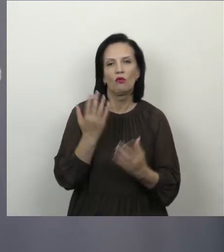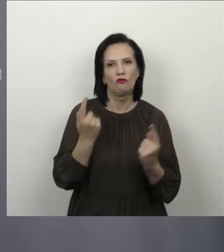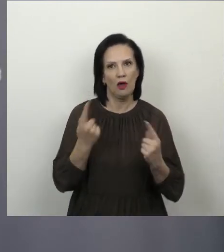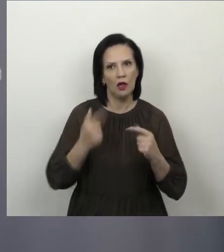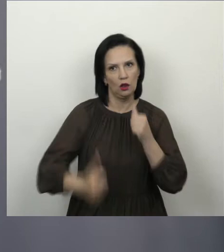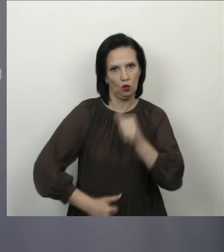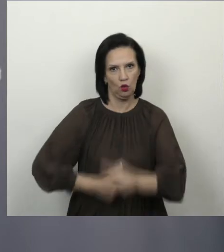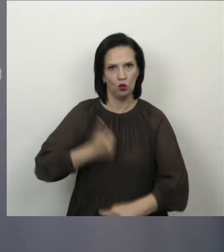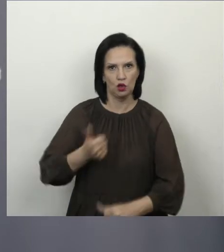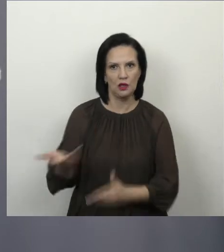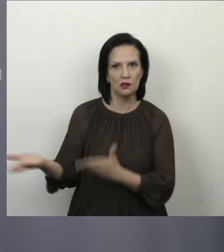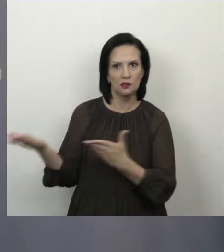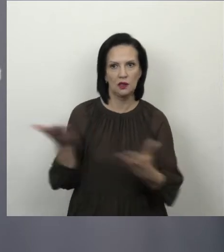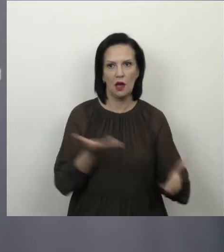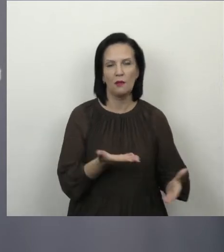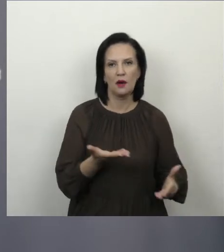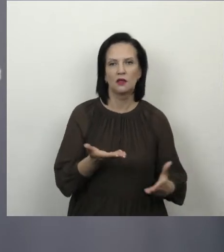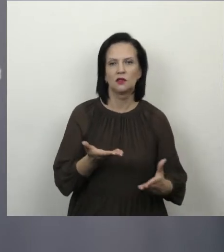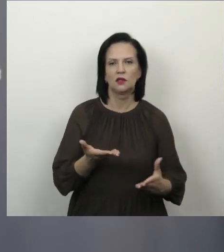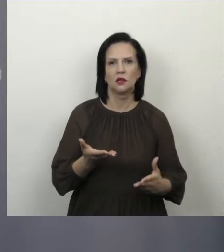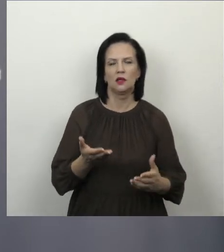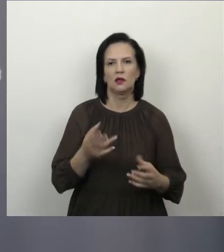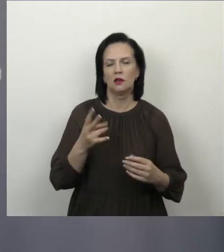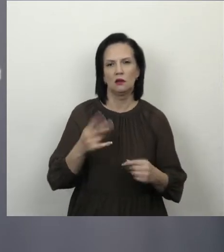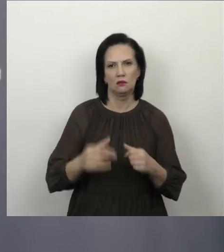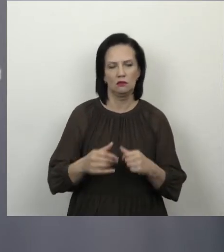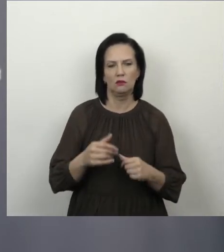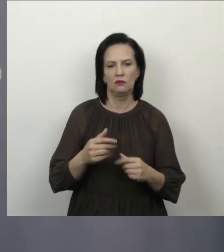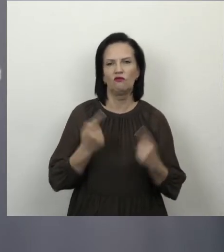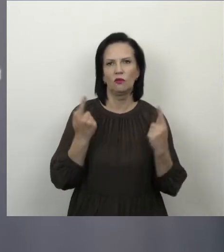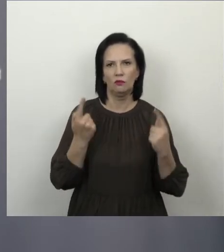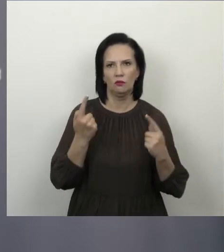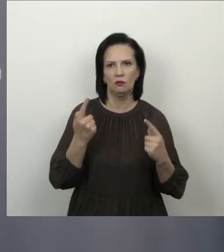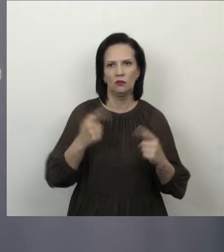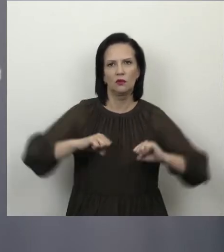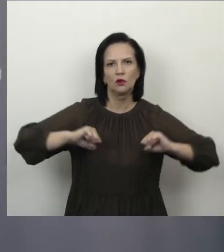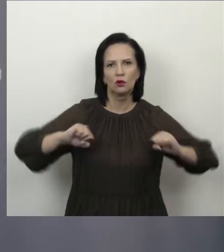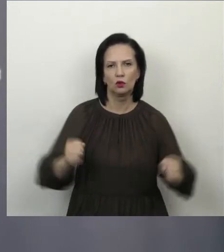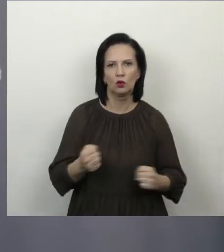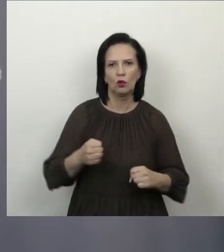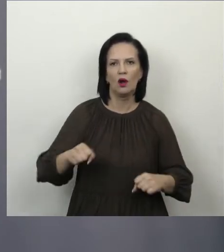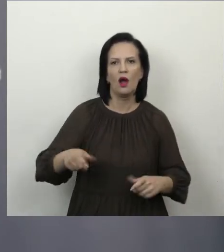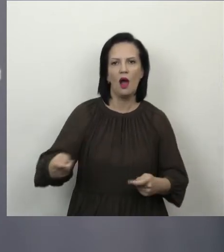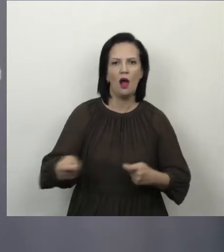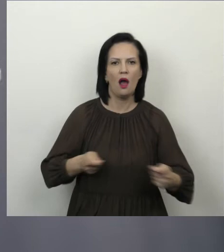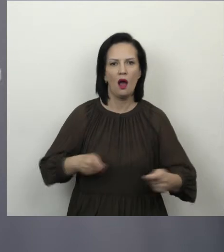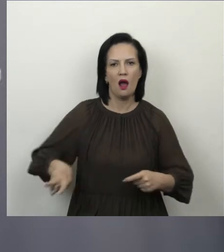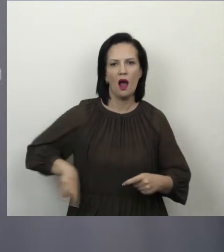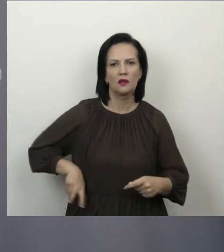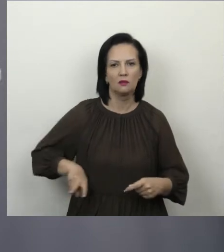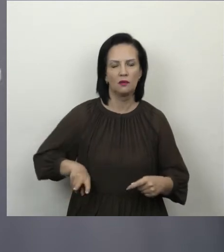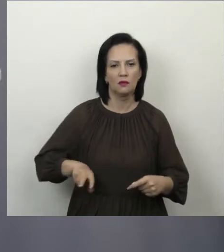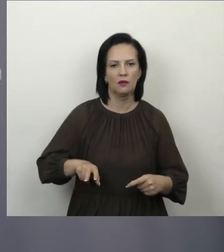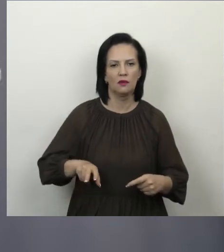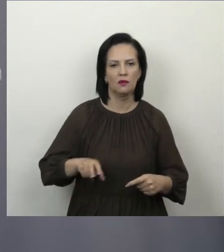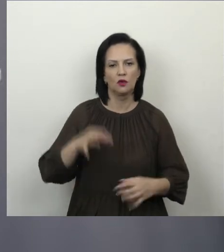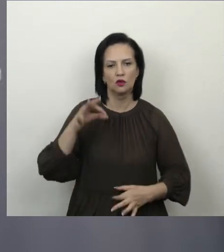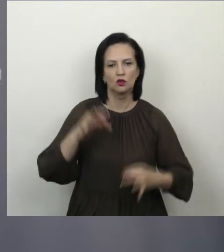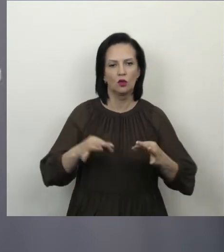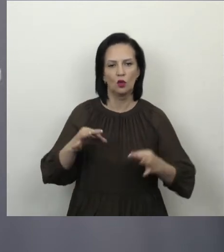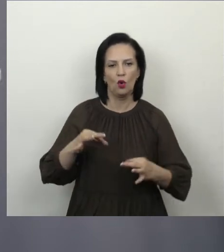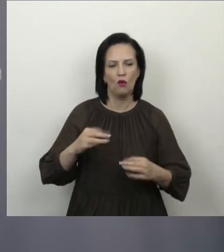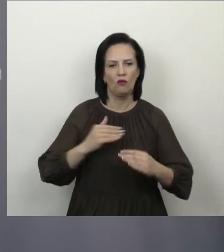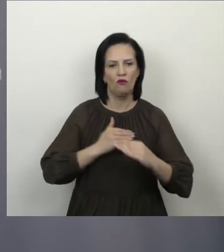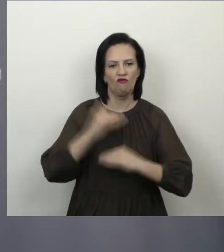I have a great honor to give the floor now to a great friend of the Ukrainian administrative justice, President of the